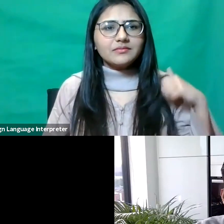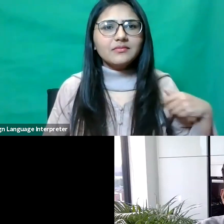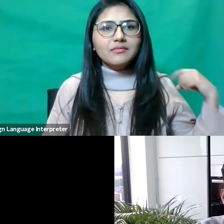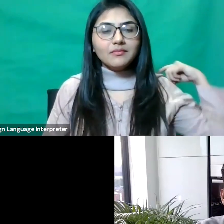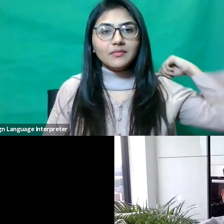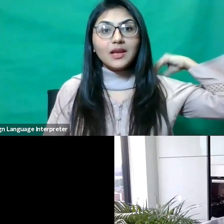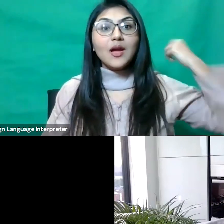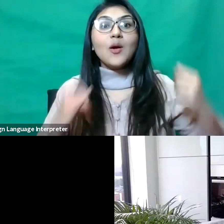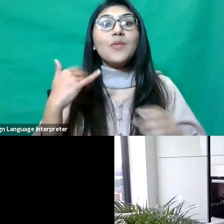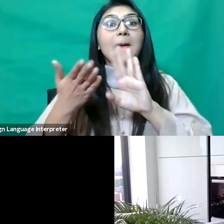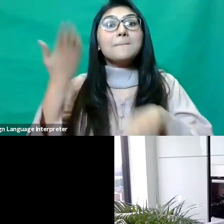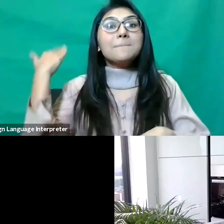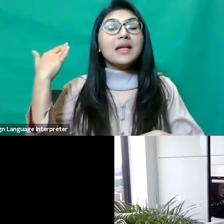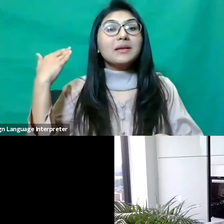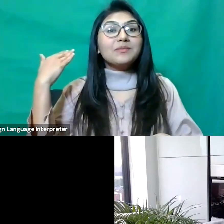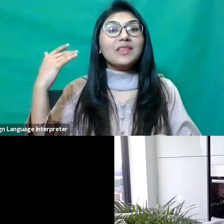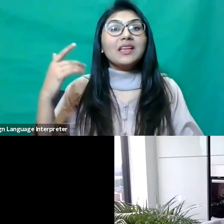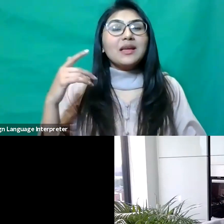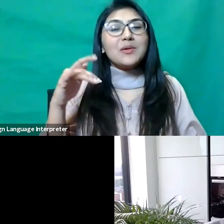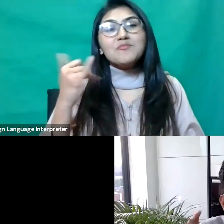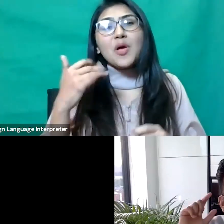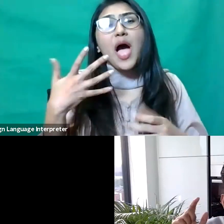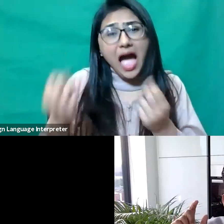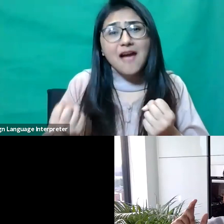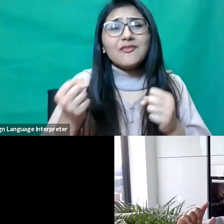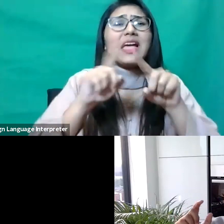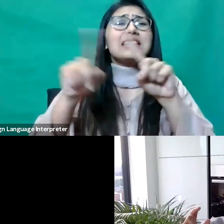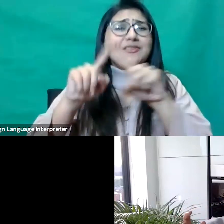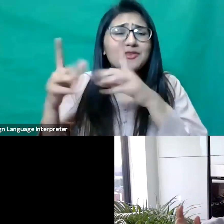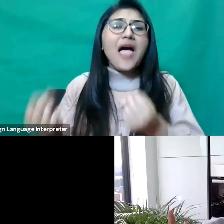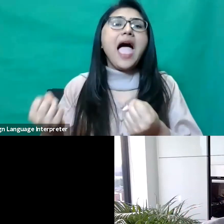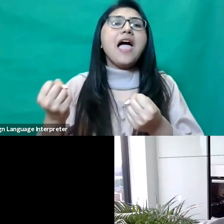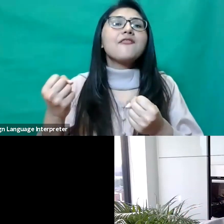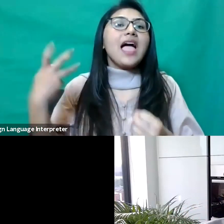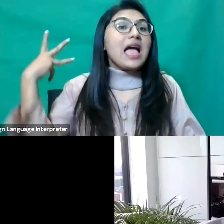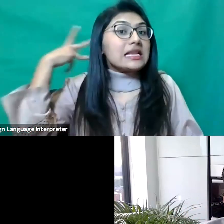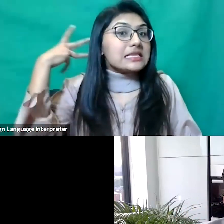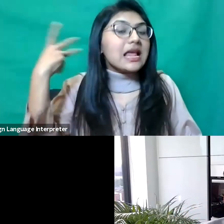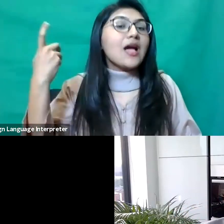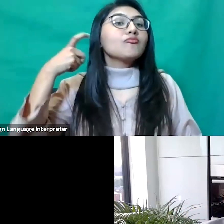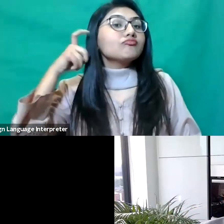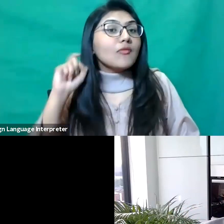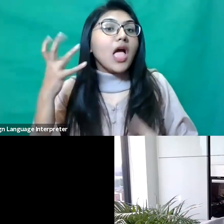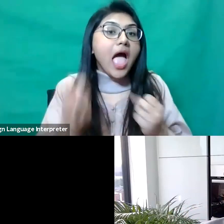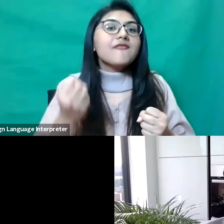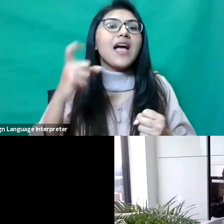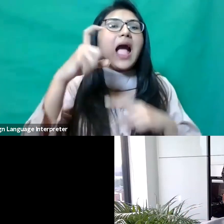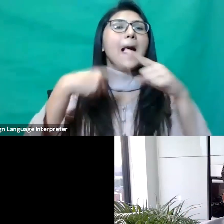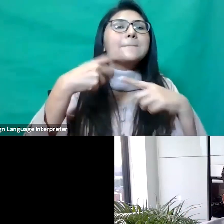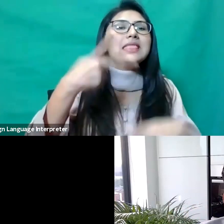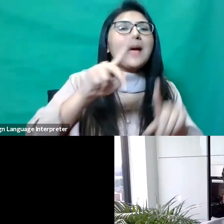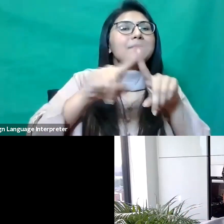in Sydney. But I think they do different brands of the hearing loss devices in Pakistan. Oh wow,